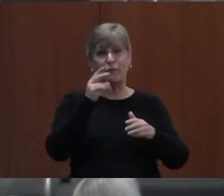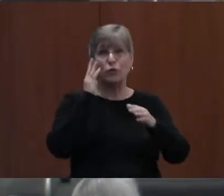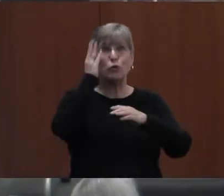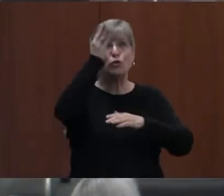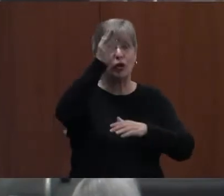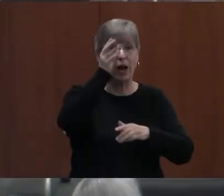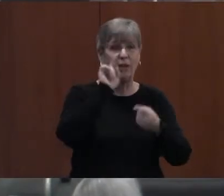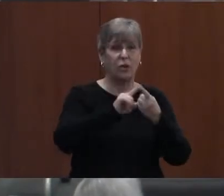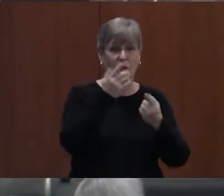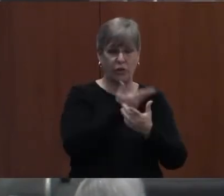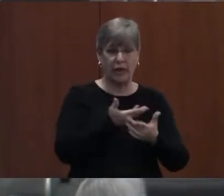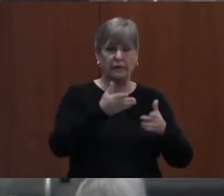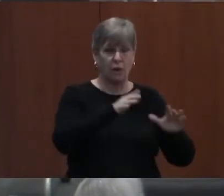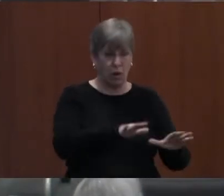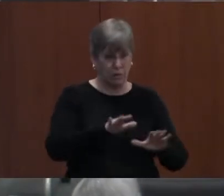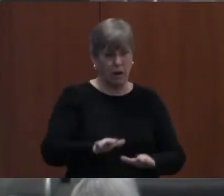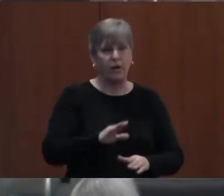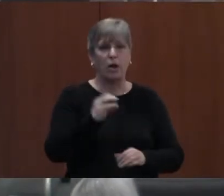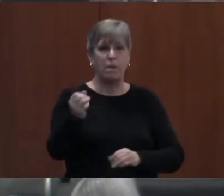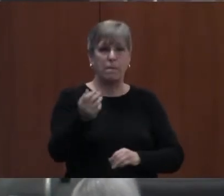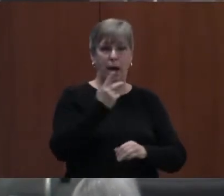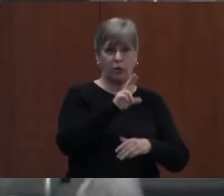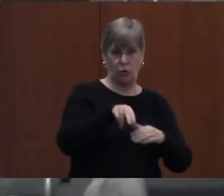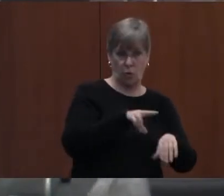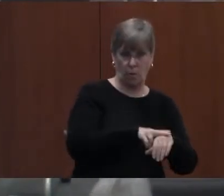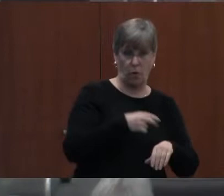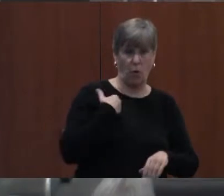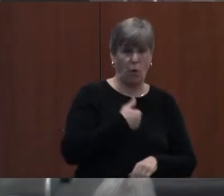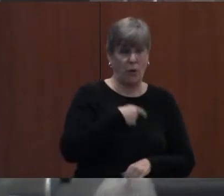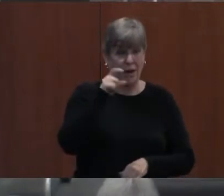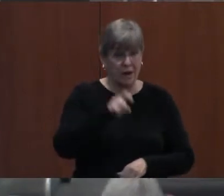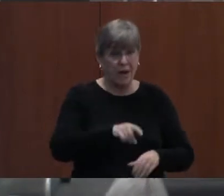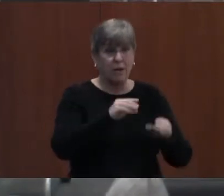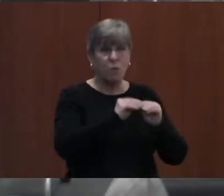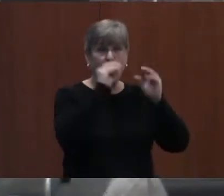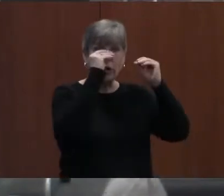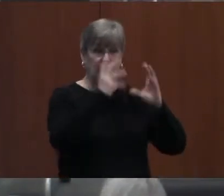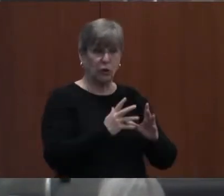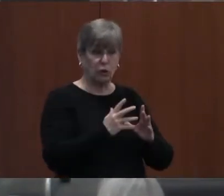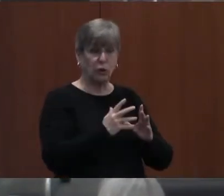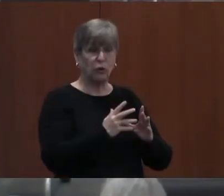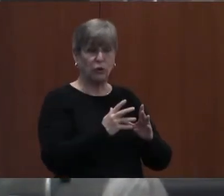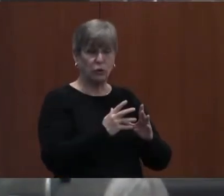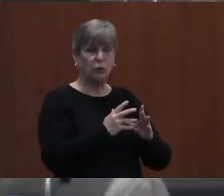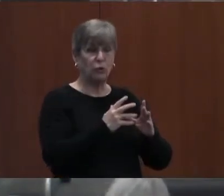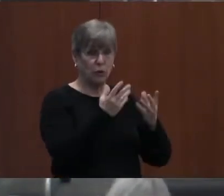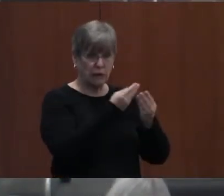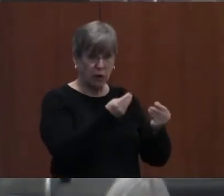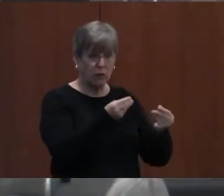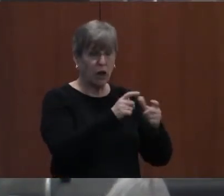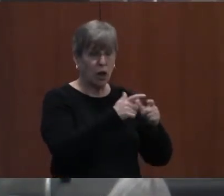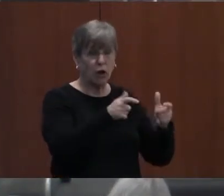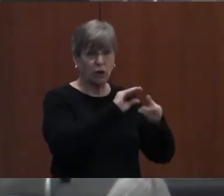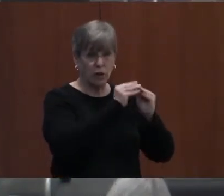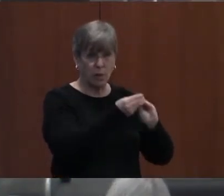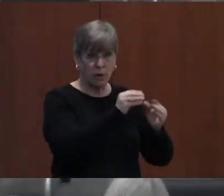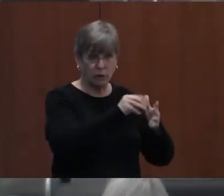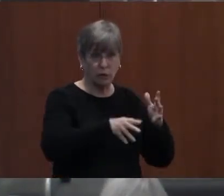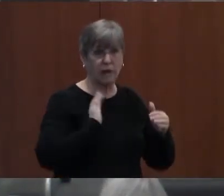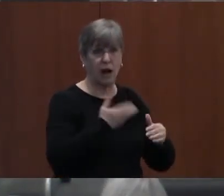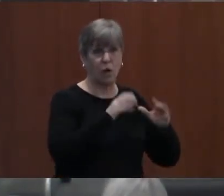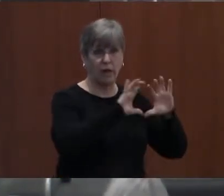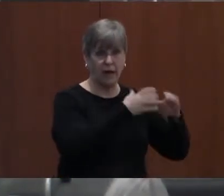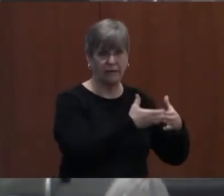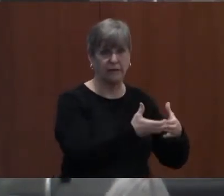things begin to settle and return to normal. We need more teachers to ease the large numbers of students in our classes.